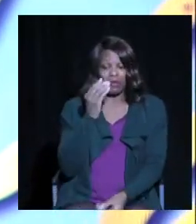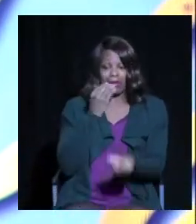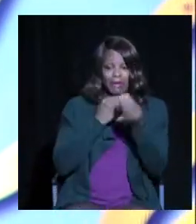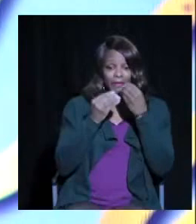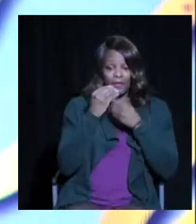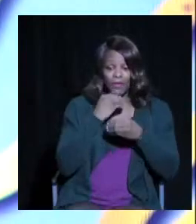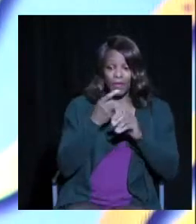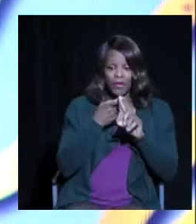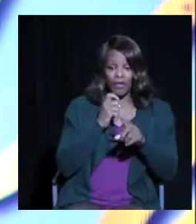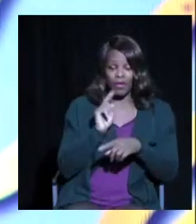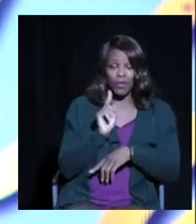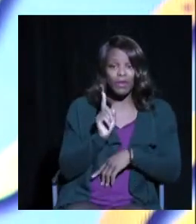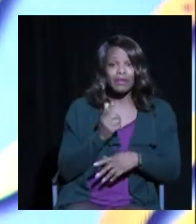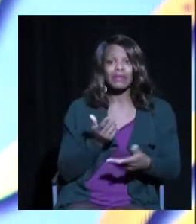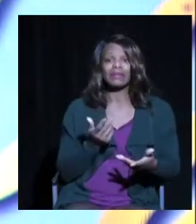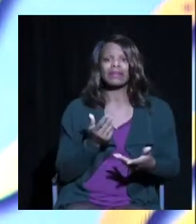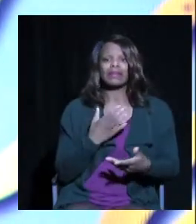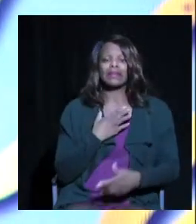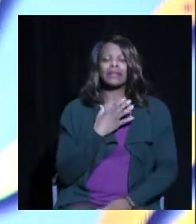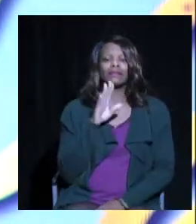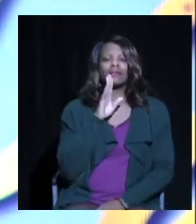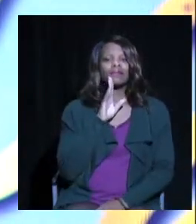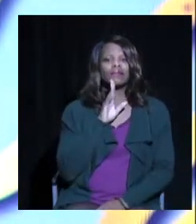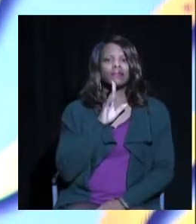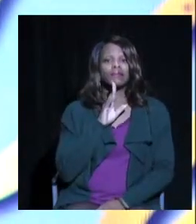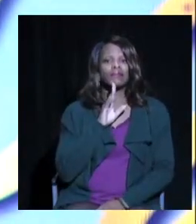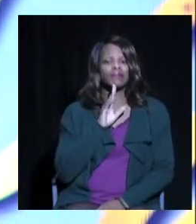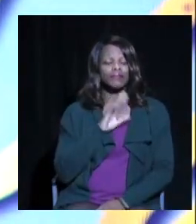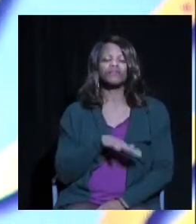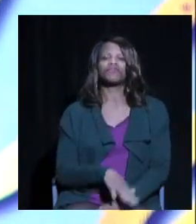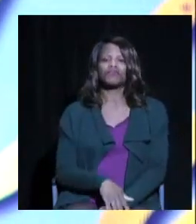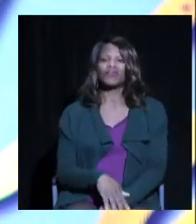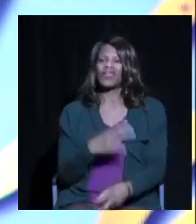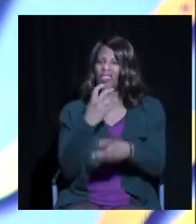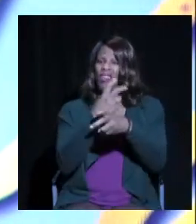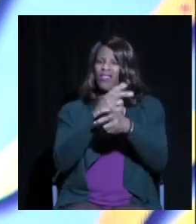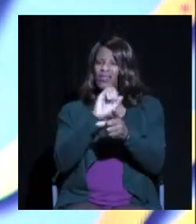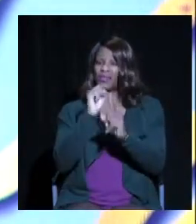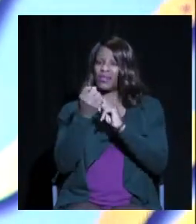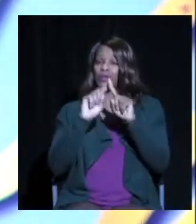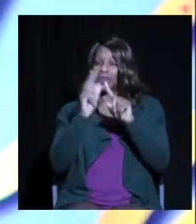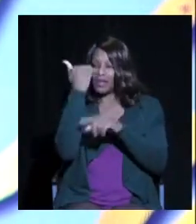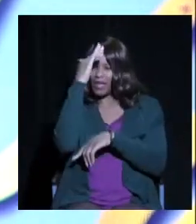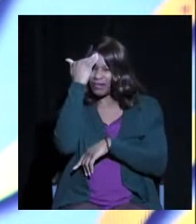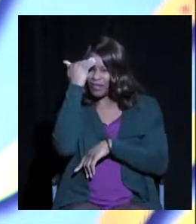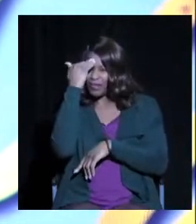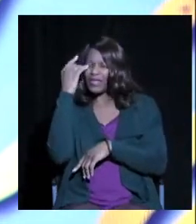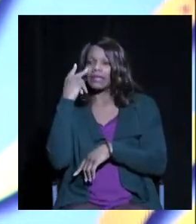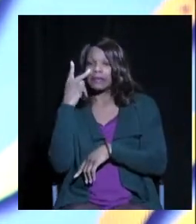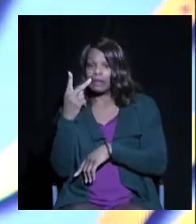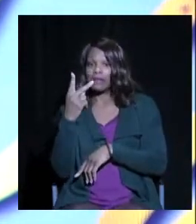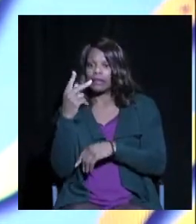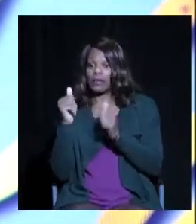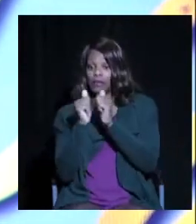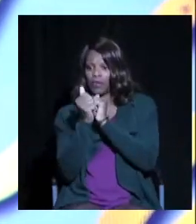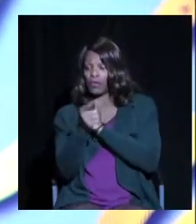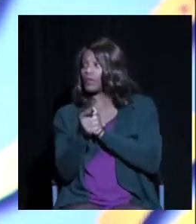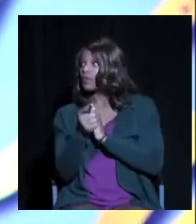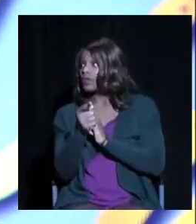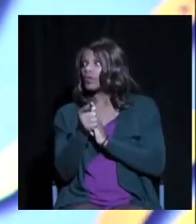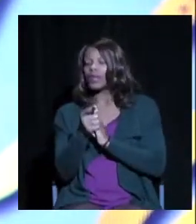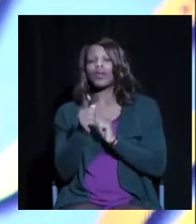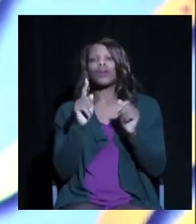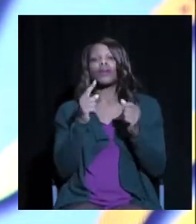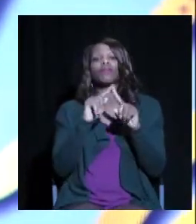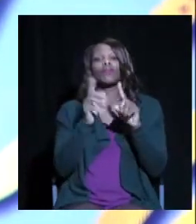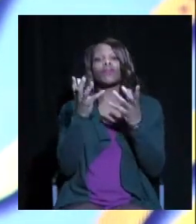coming from, and that is a very tough situation. And God knows, and God sees, and God is with you. But I also want you to